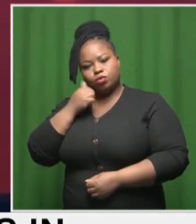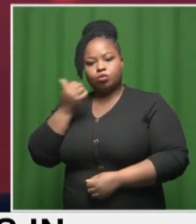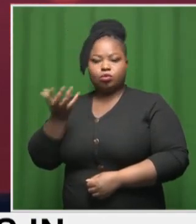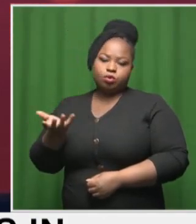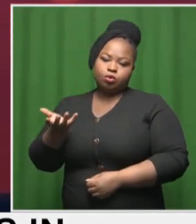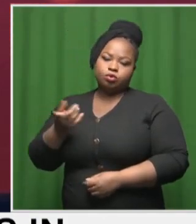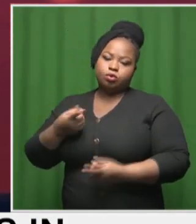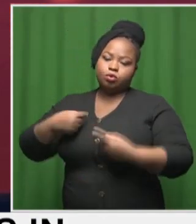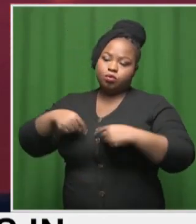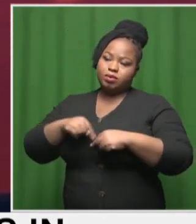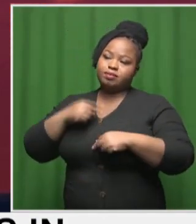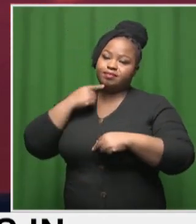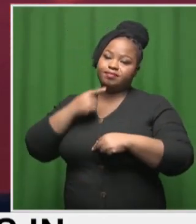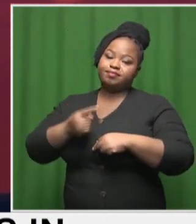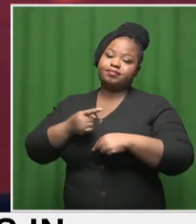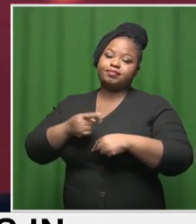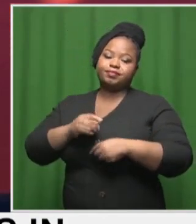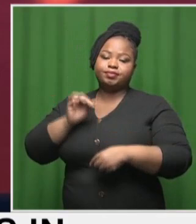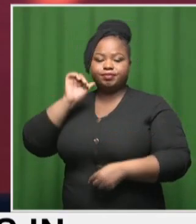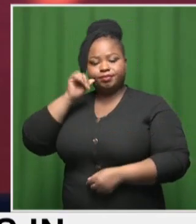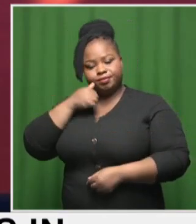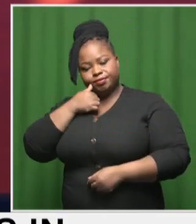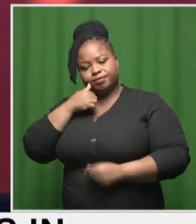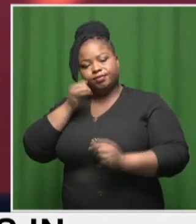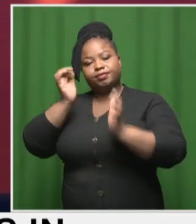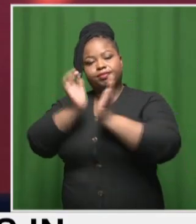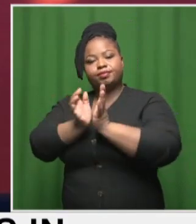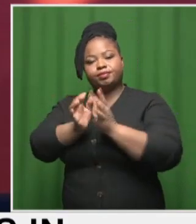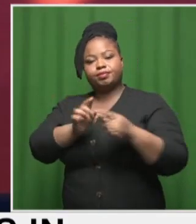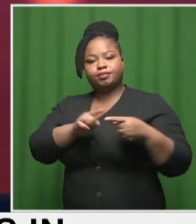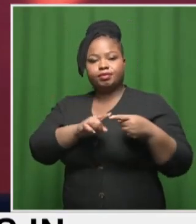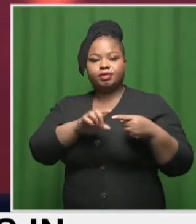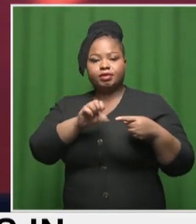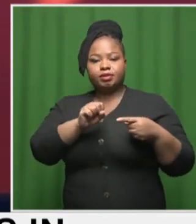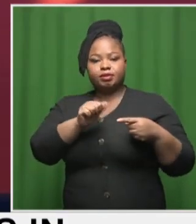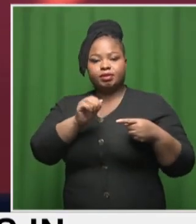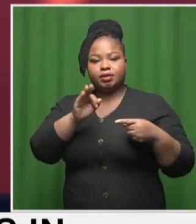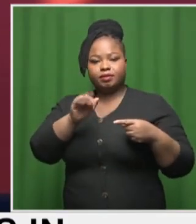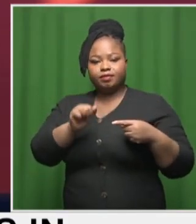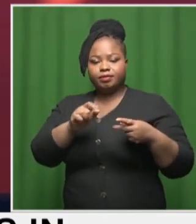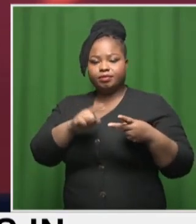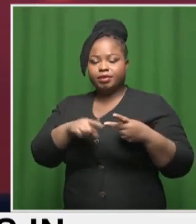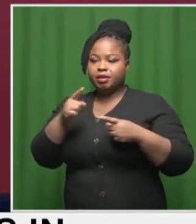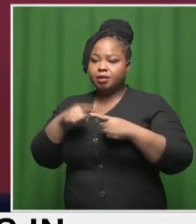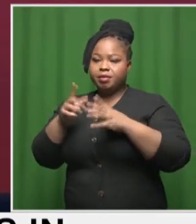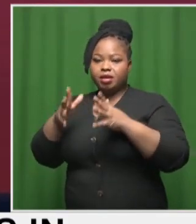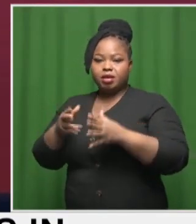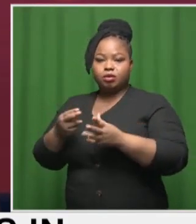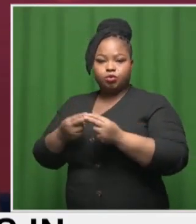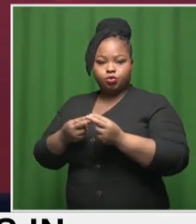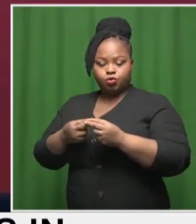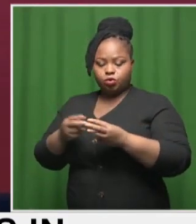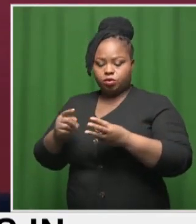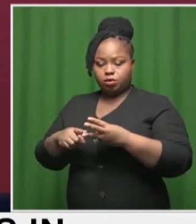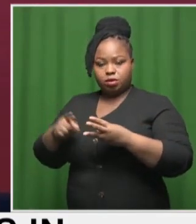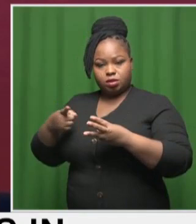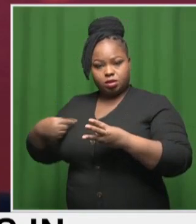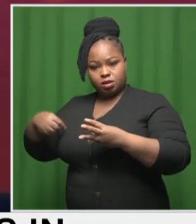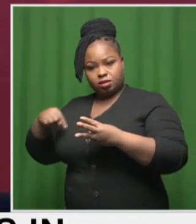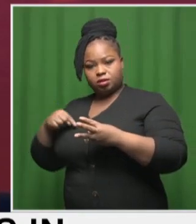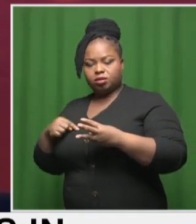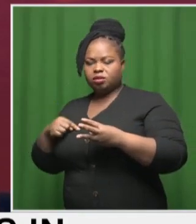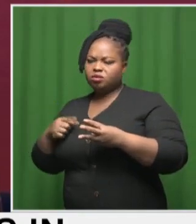We had requested a meeting tomorrow, SAFA and the Players Union and us, to